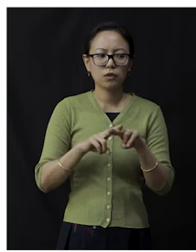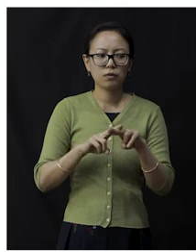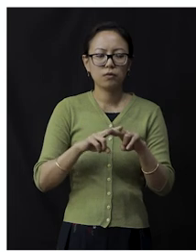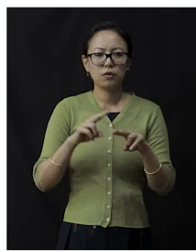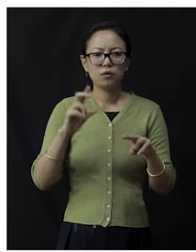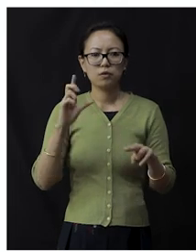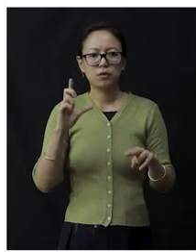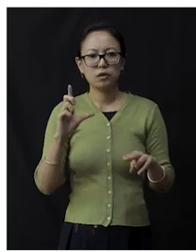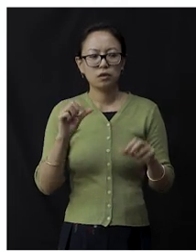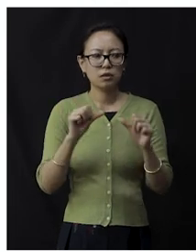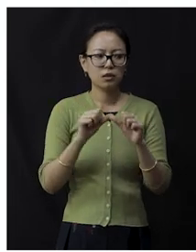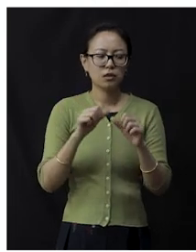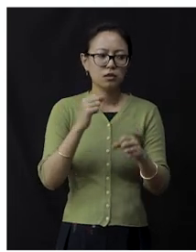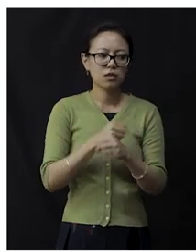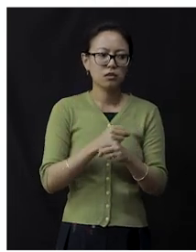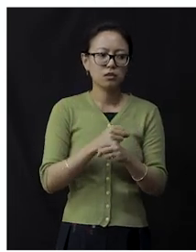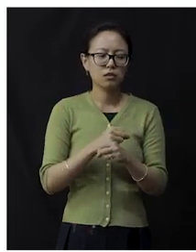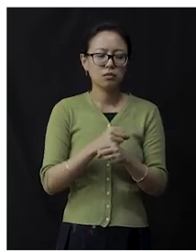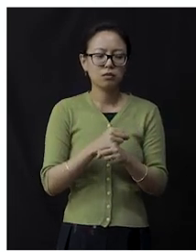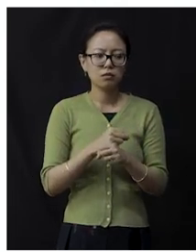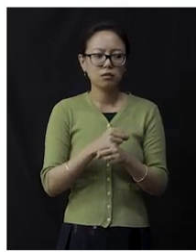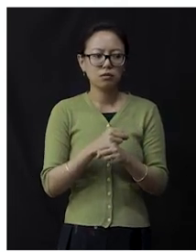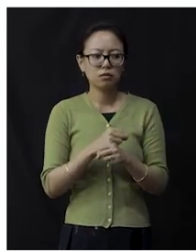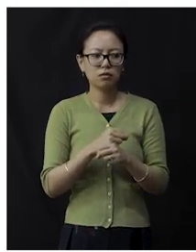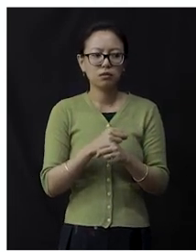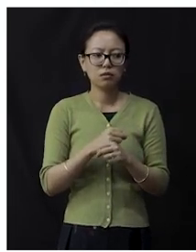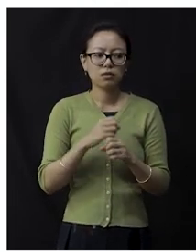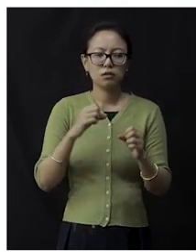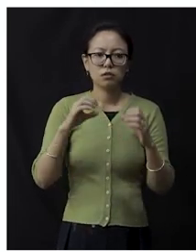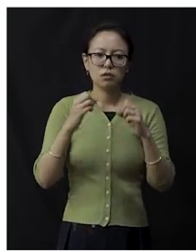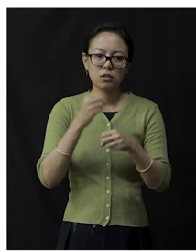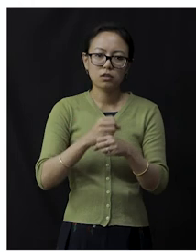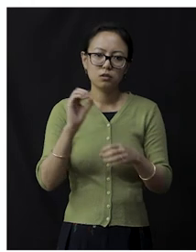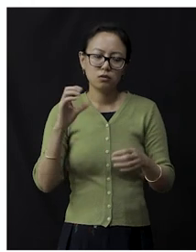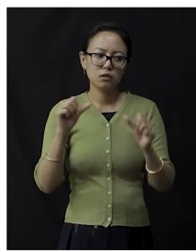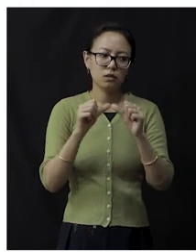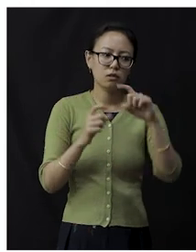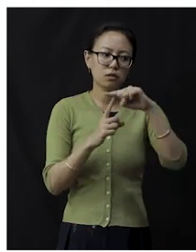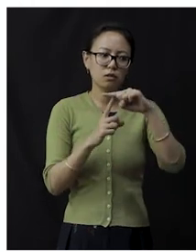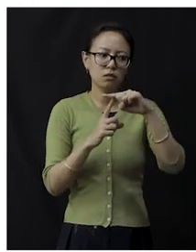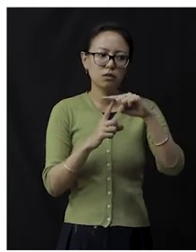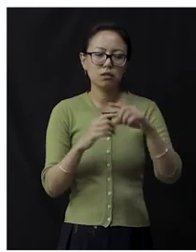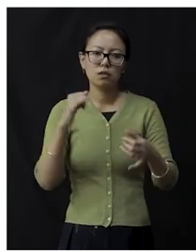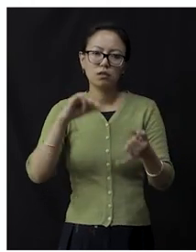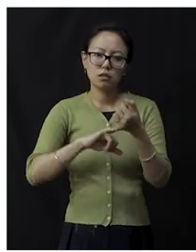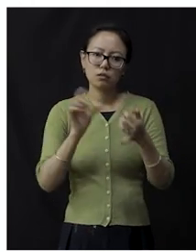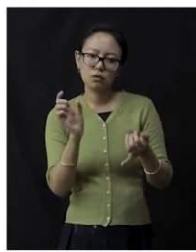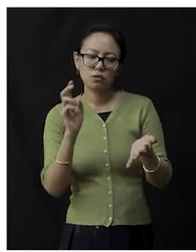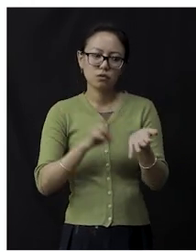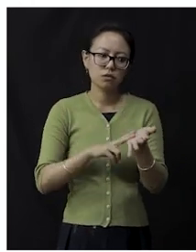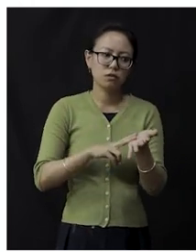S, sun. And the last one is the letter Z or Z. So that is zoo. So